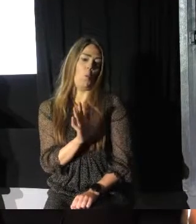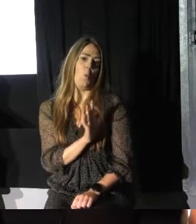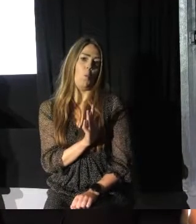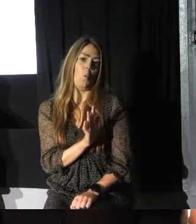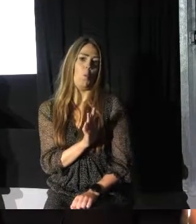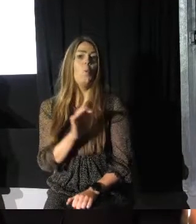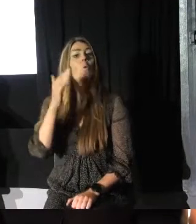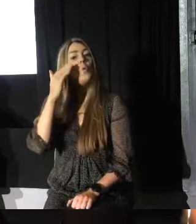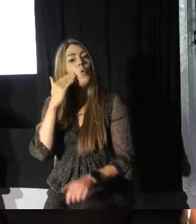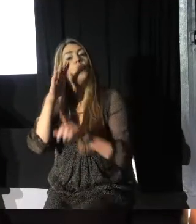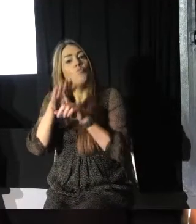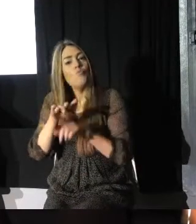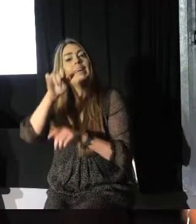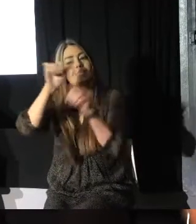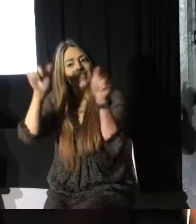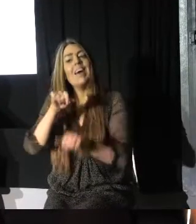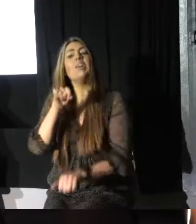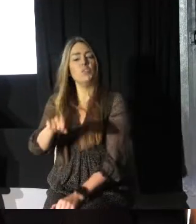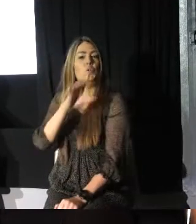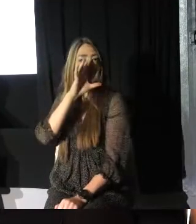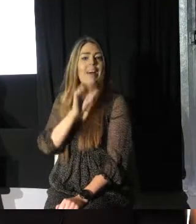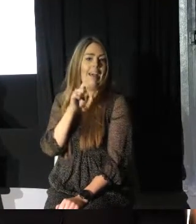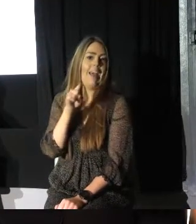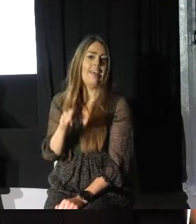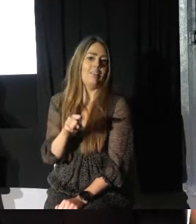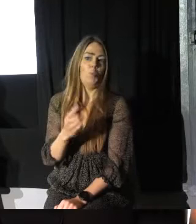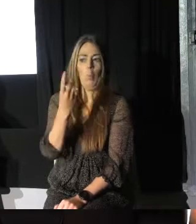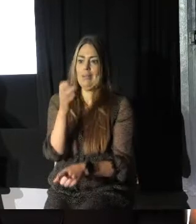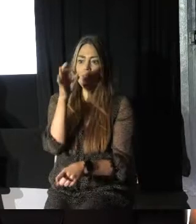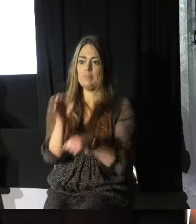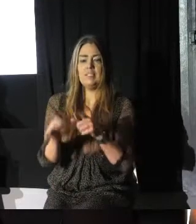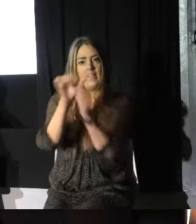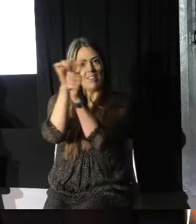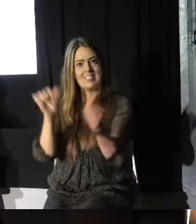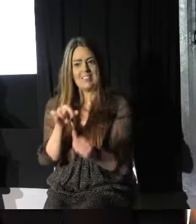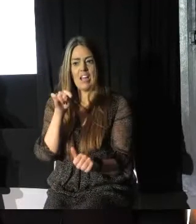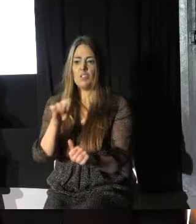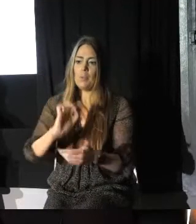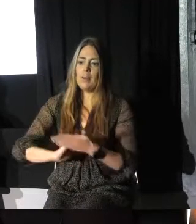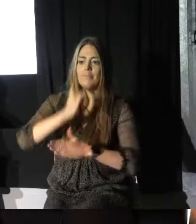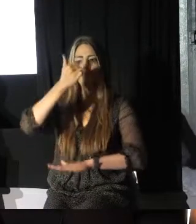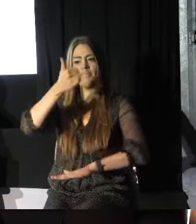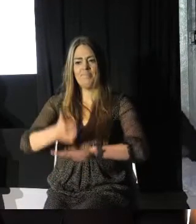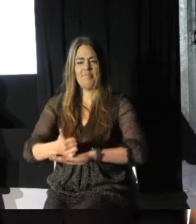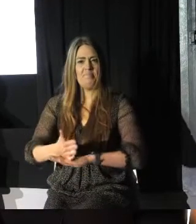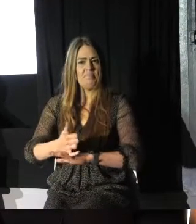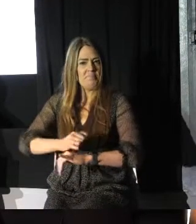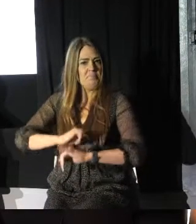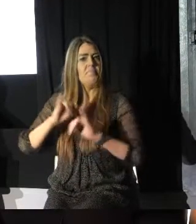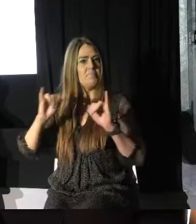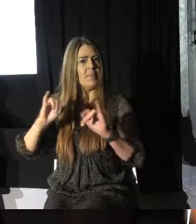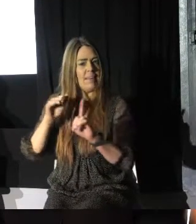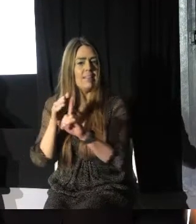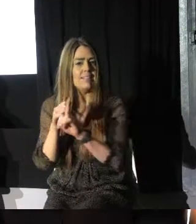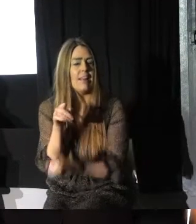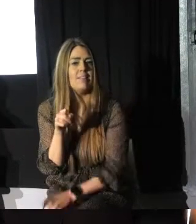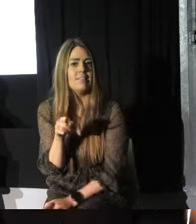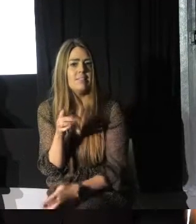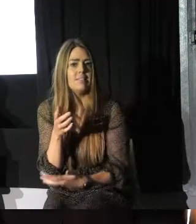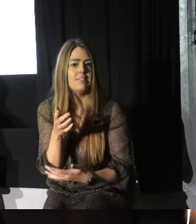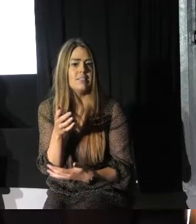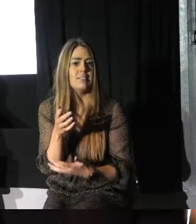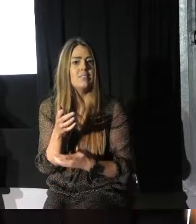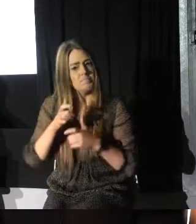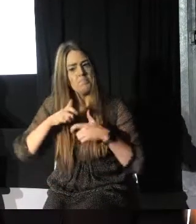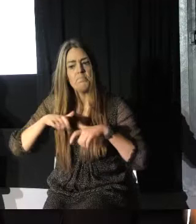or one particular racist statue that had been erected with such sort of malintent, that